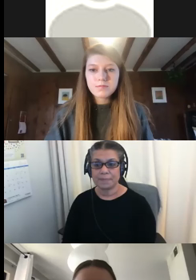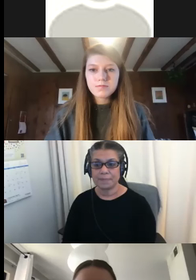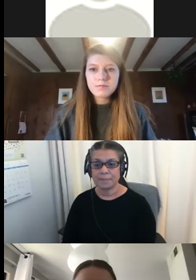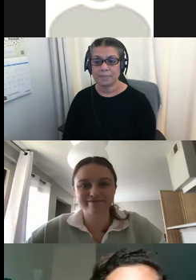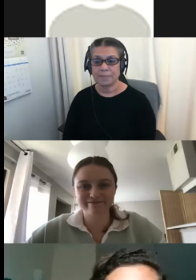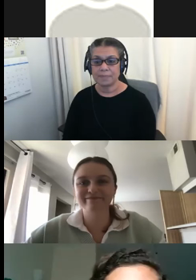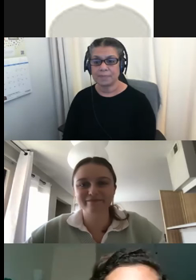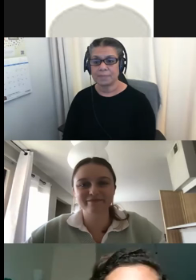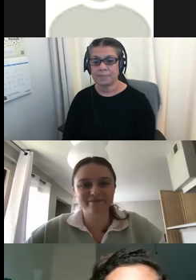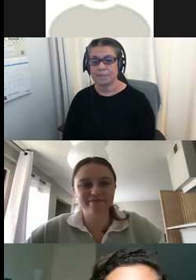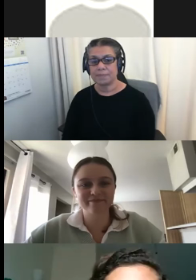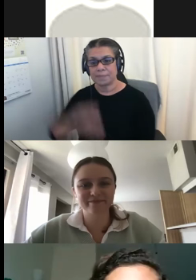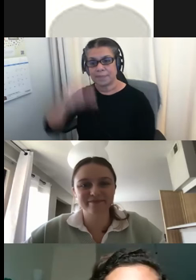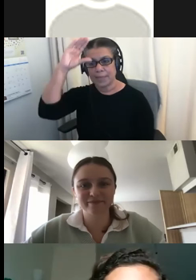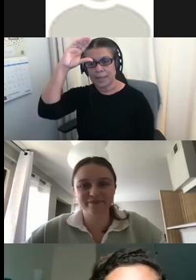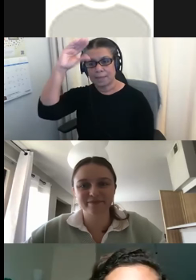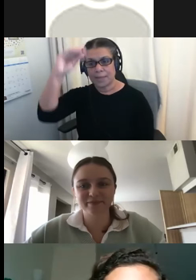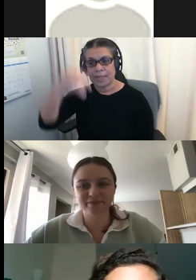Hannah.